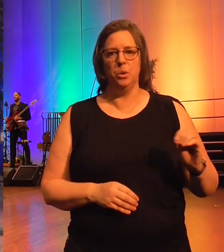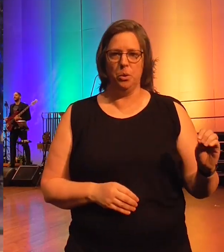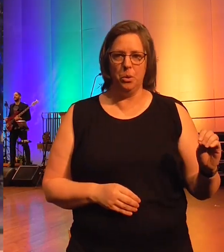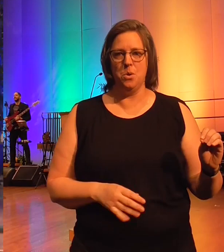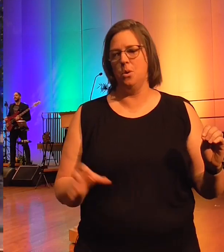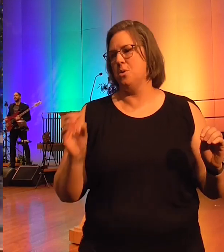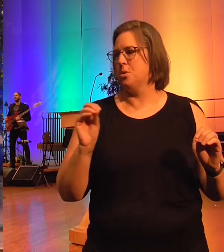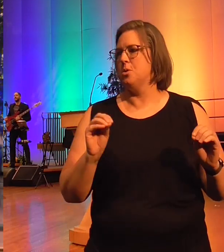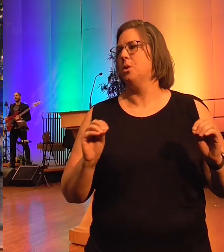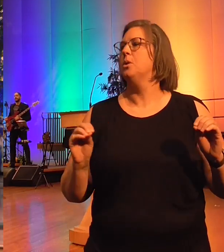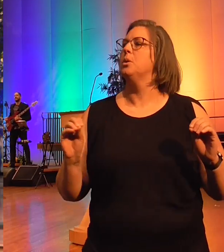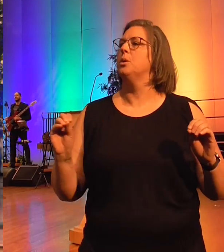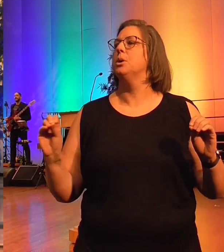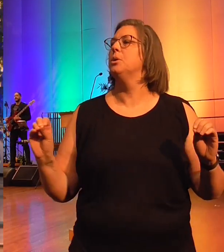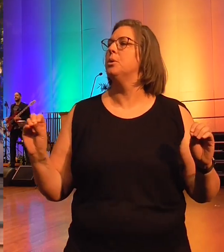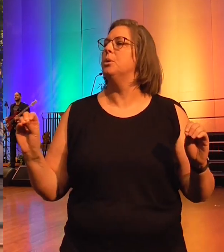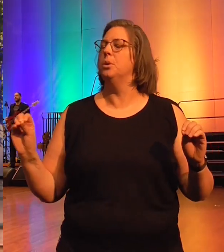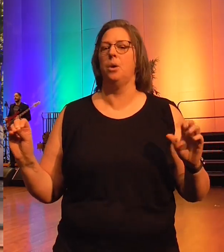Ooh, ooh,